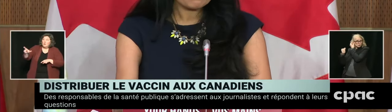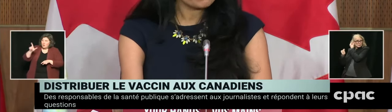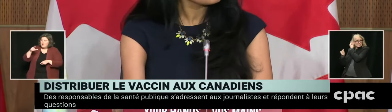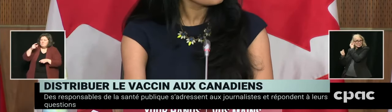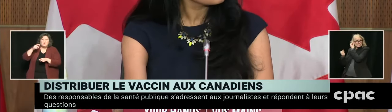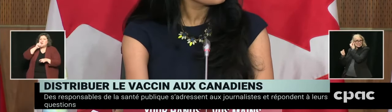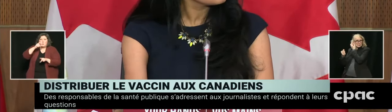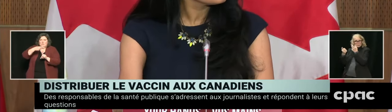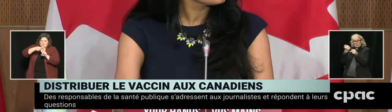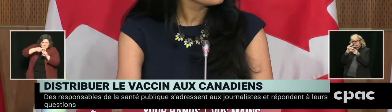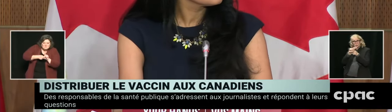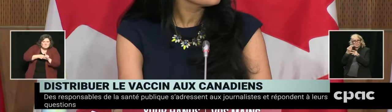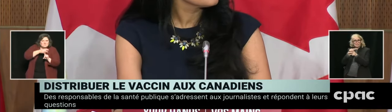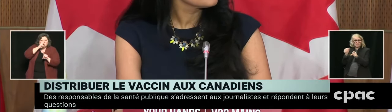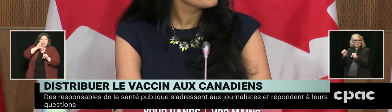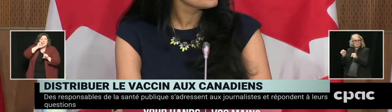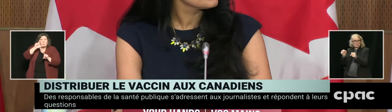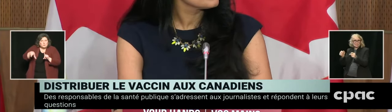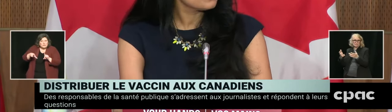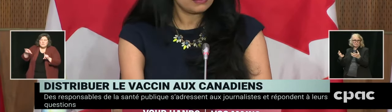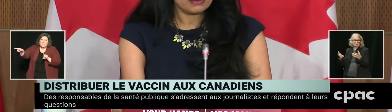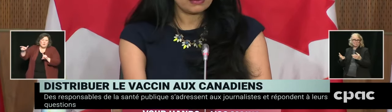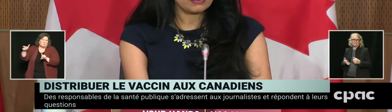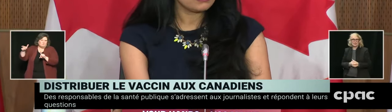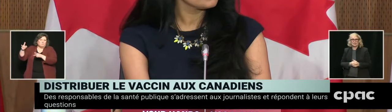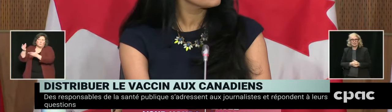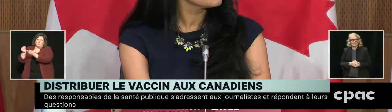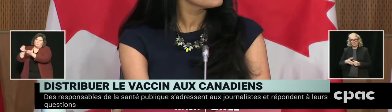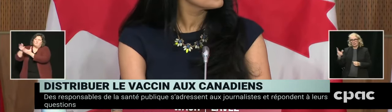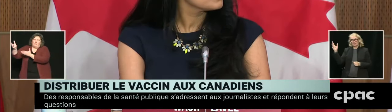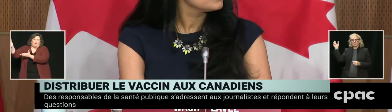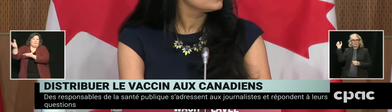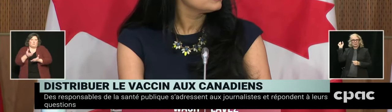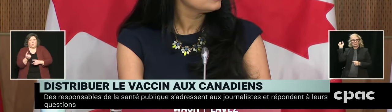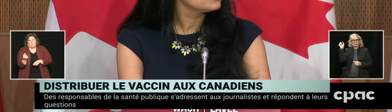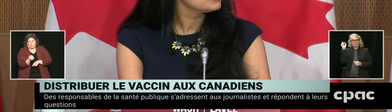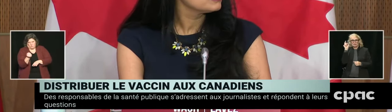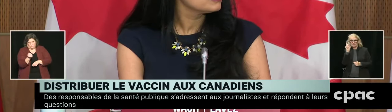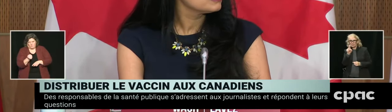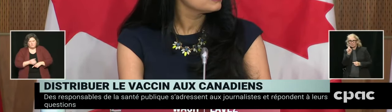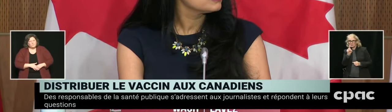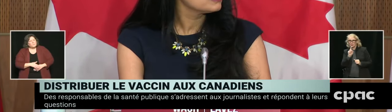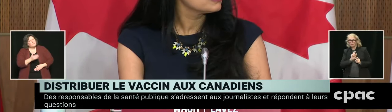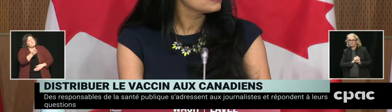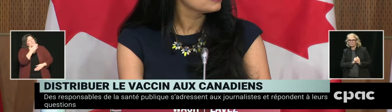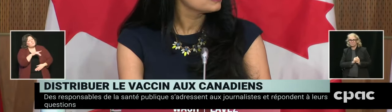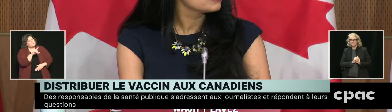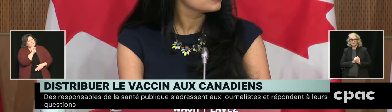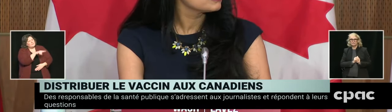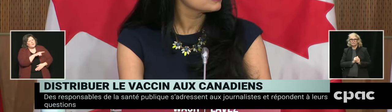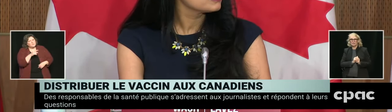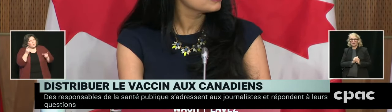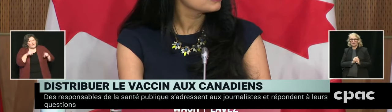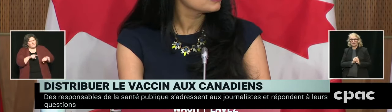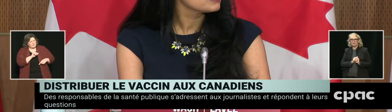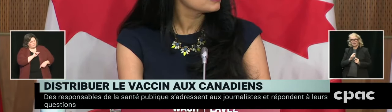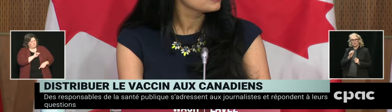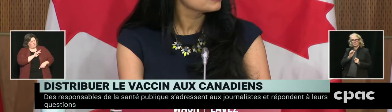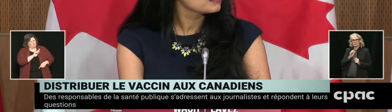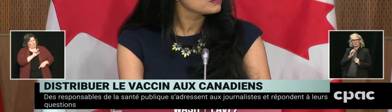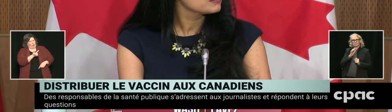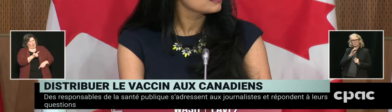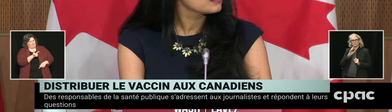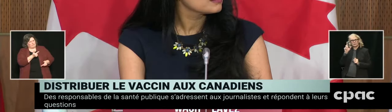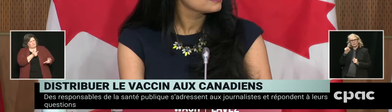And there seems to be some confusion or questions around what happened between August and now. In